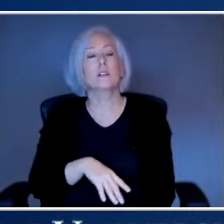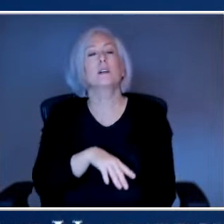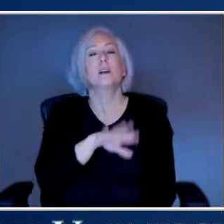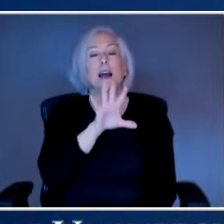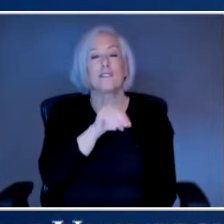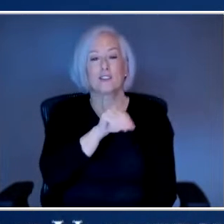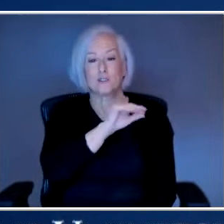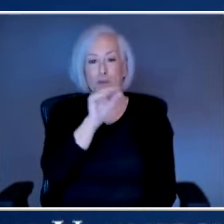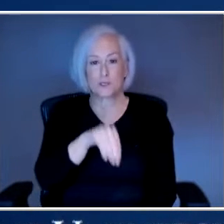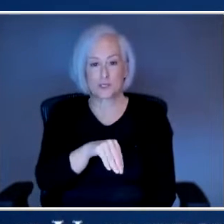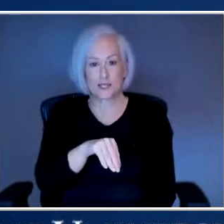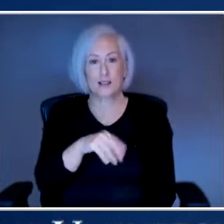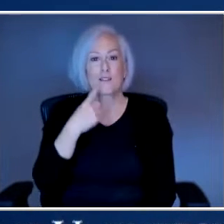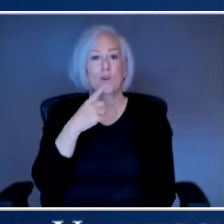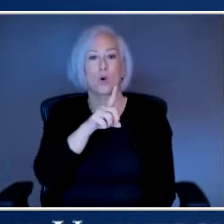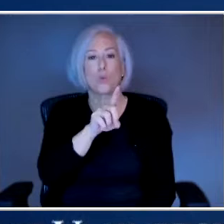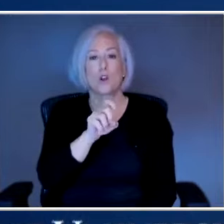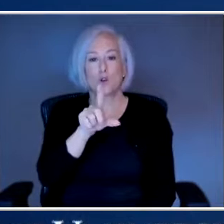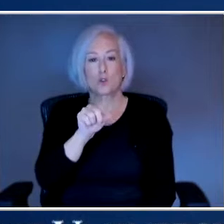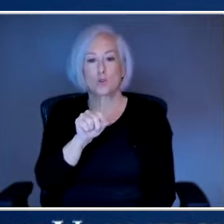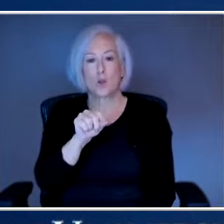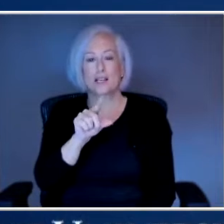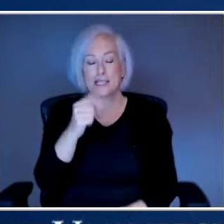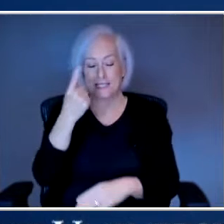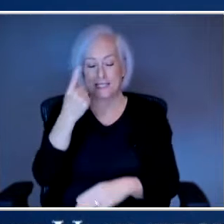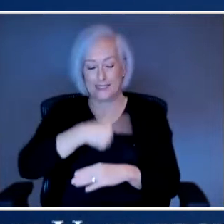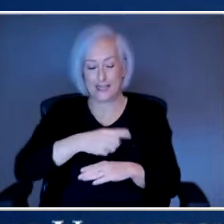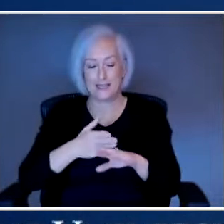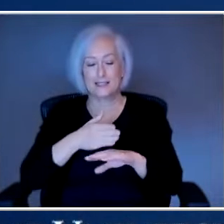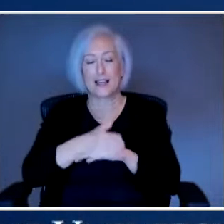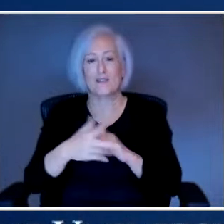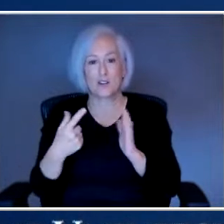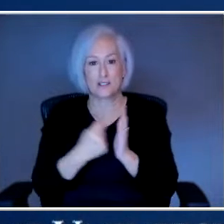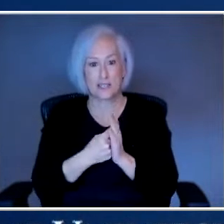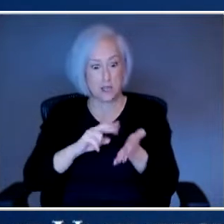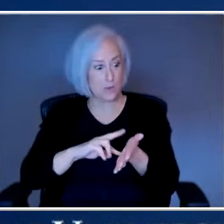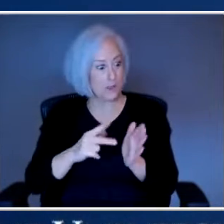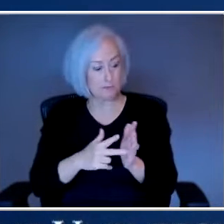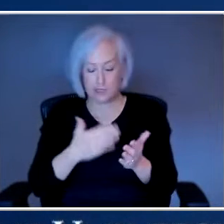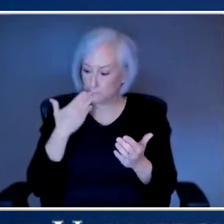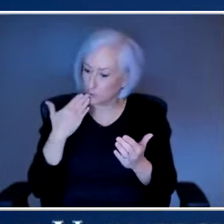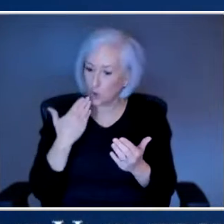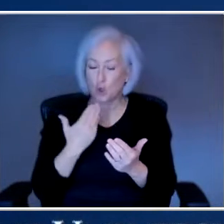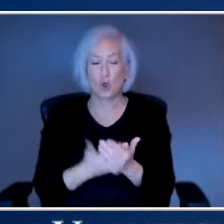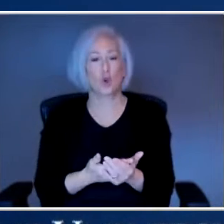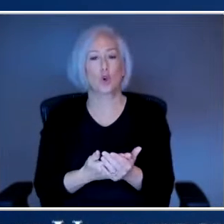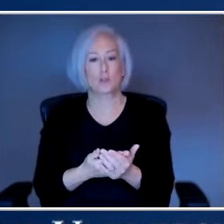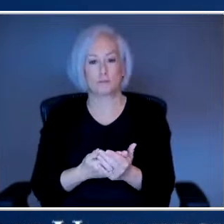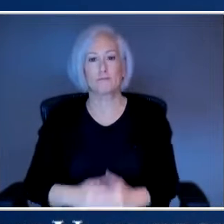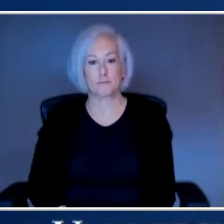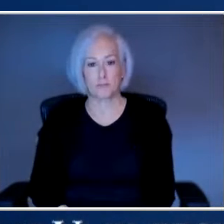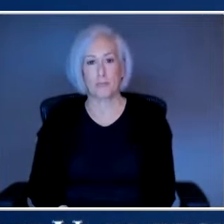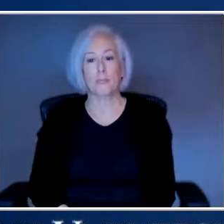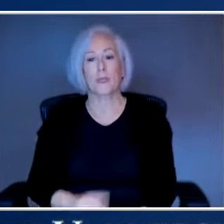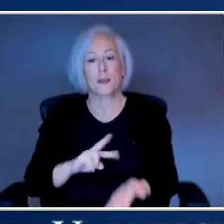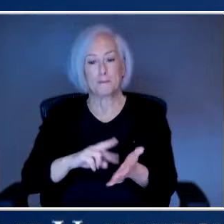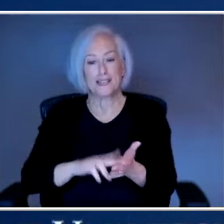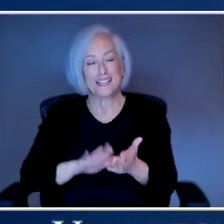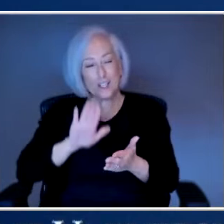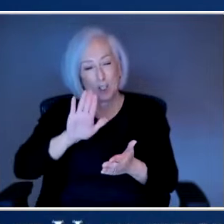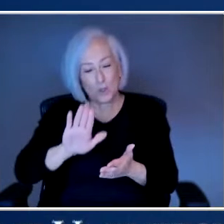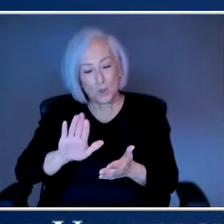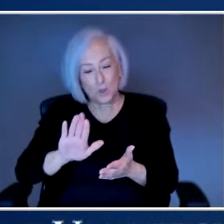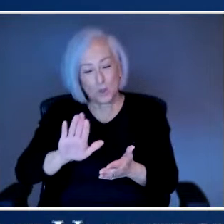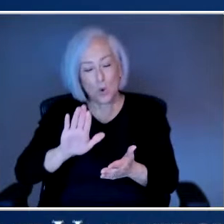days after that vaccine. So very good vaccine efficacy. Again, looking at it in terms of reducing your risk of going to the emergency